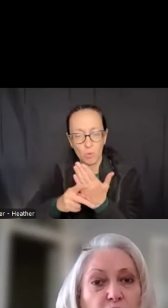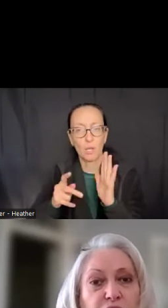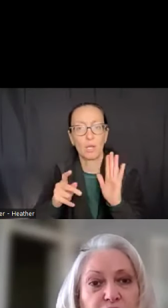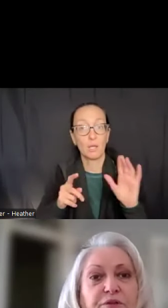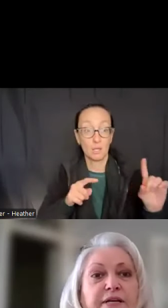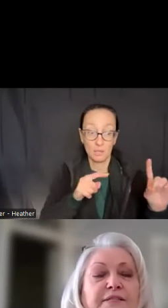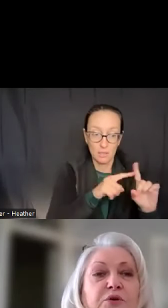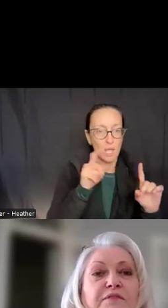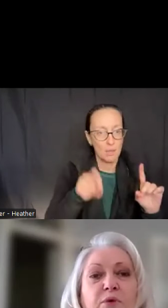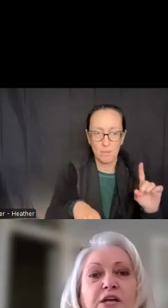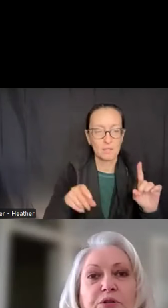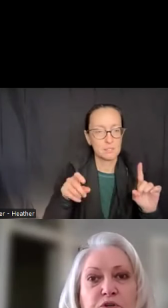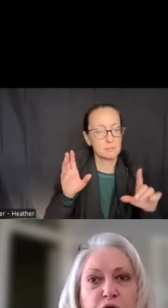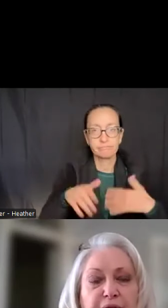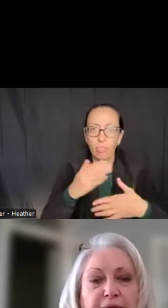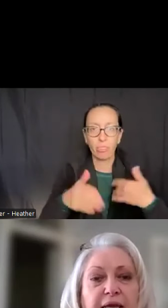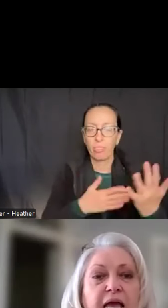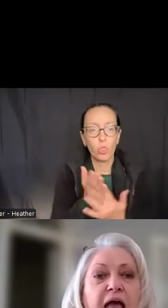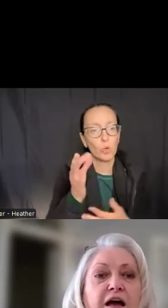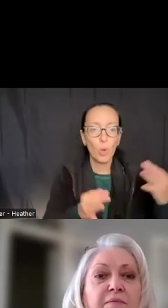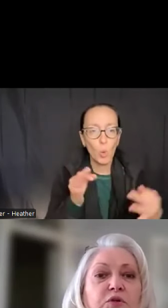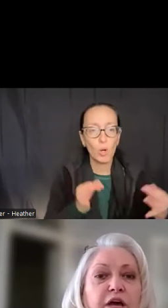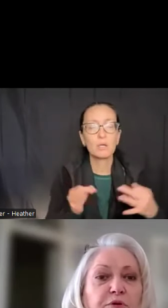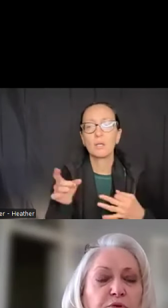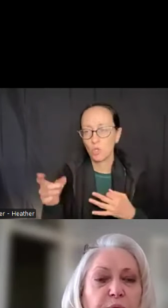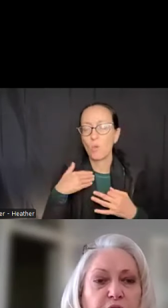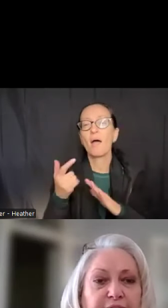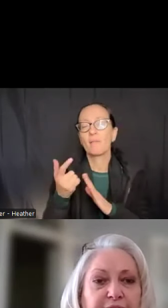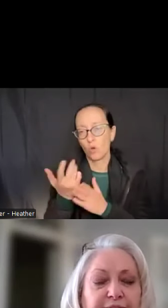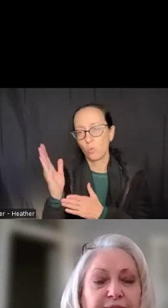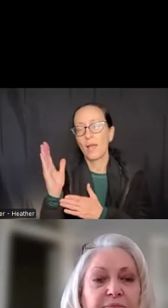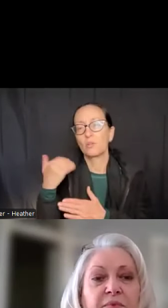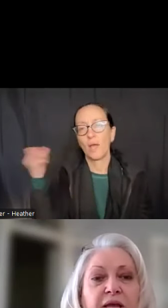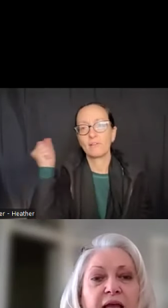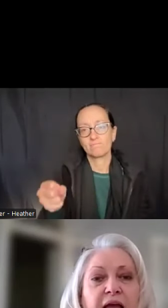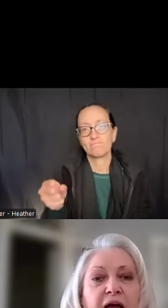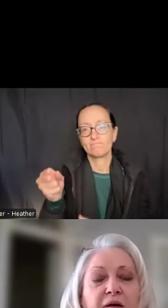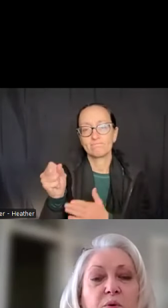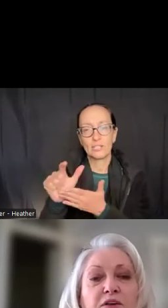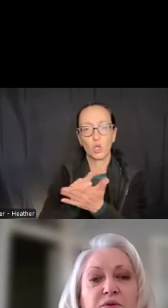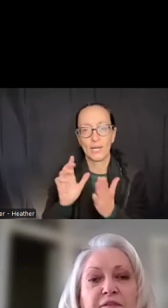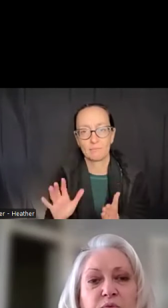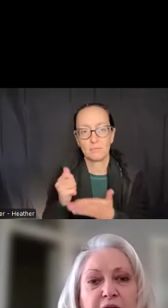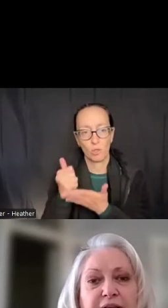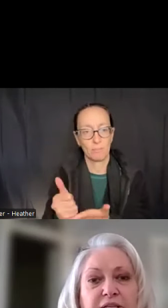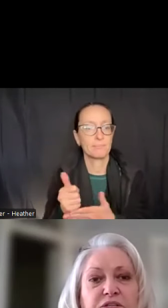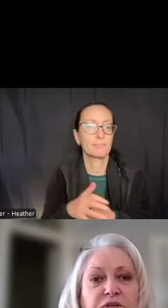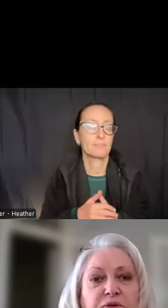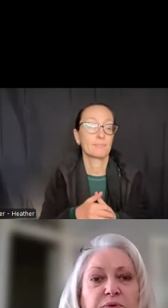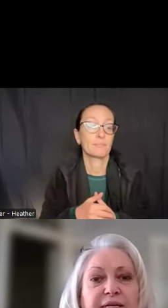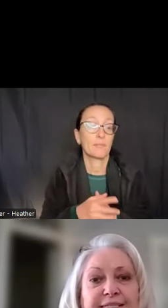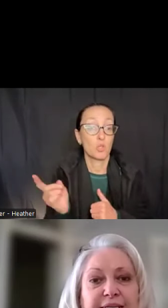to go through court to do this, then you have the right to an attorney to help you through that process. You also have the